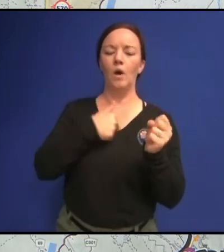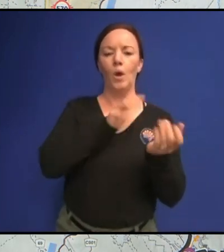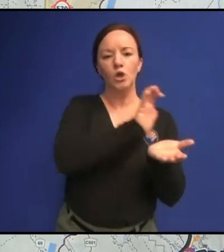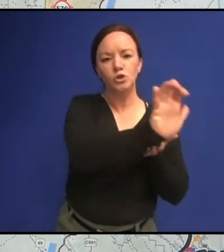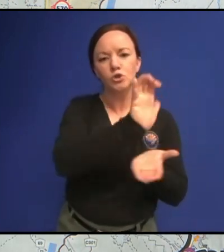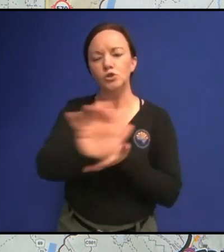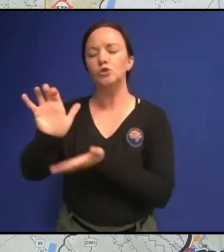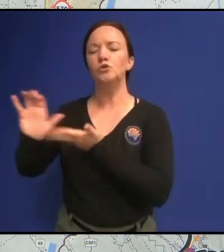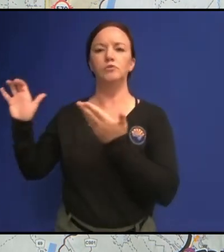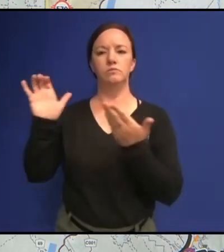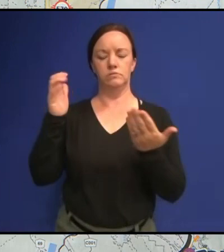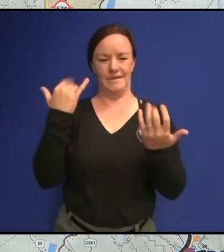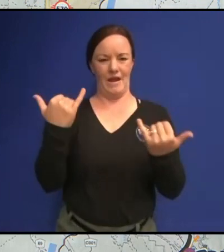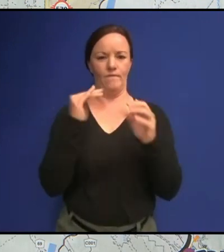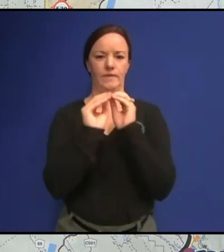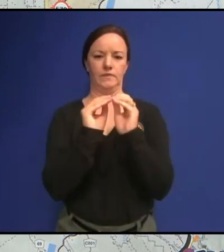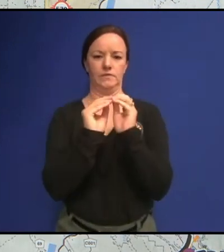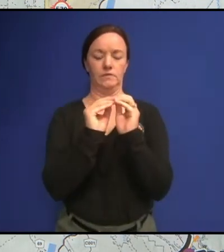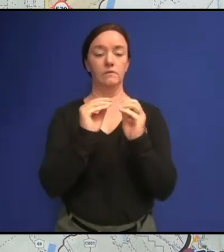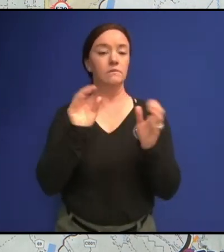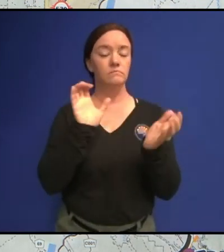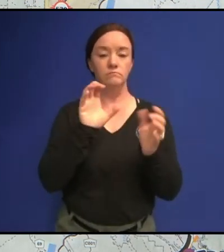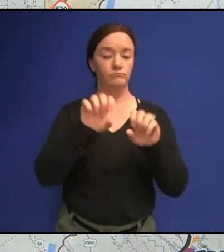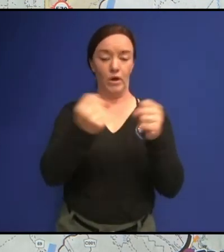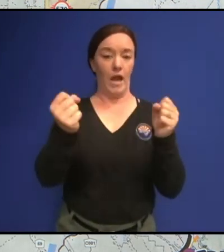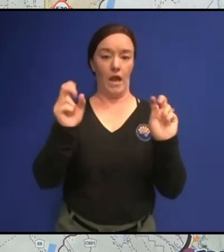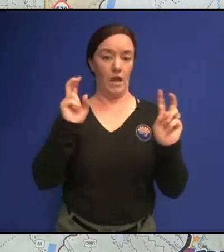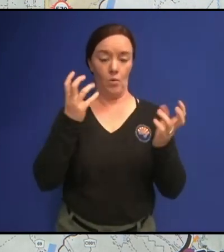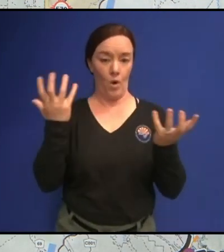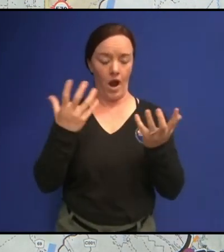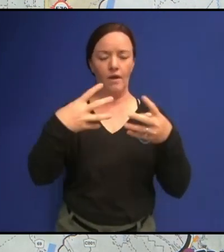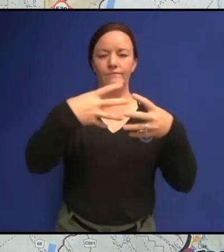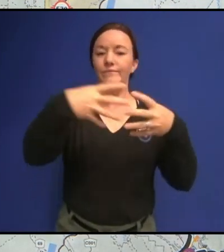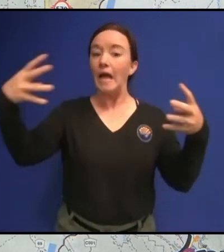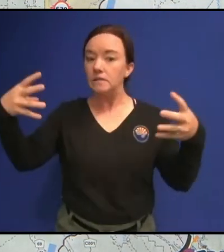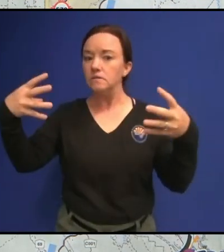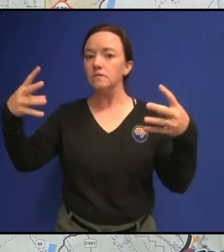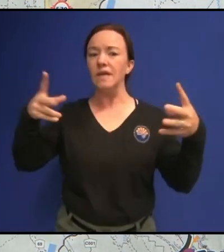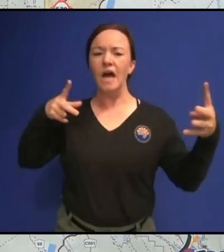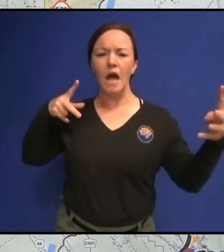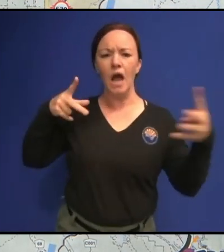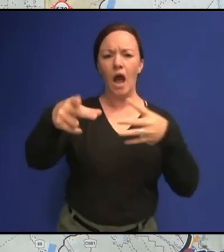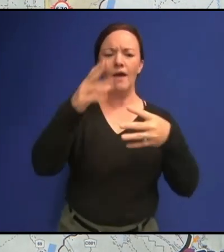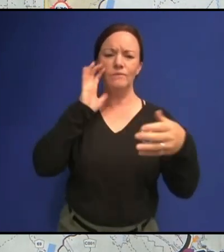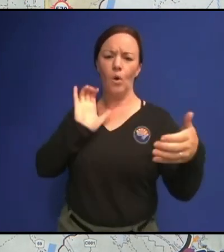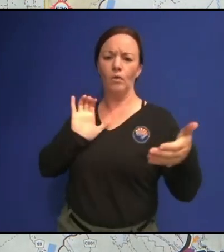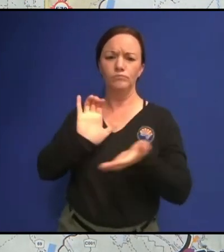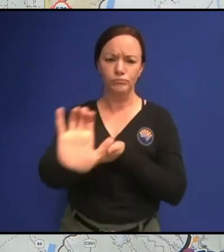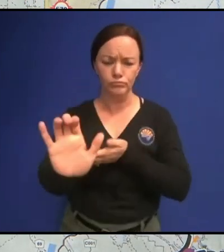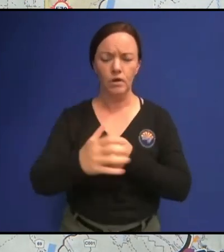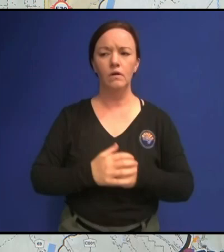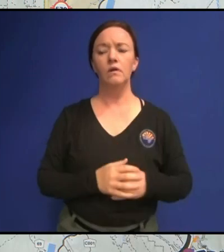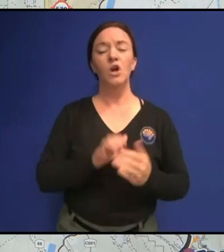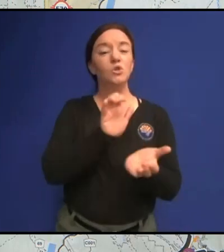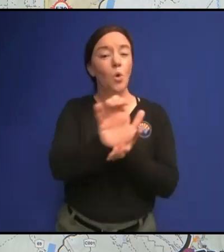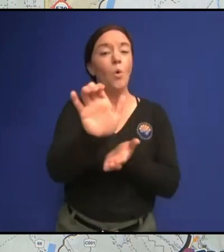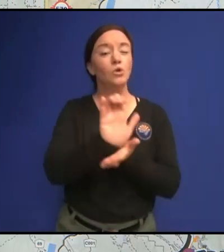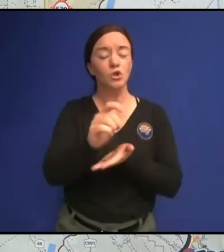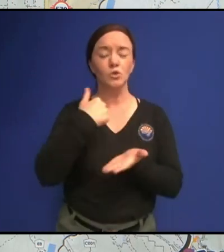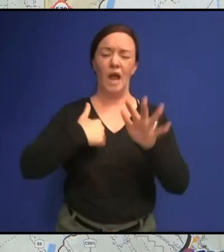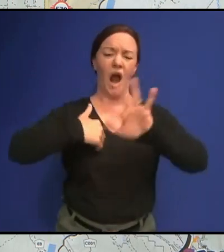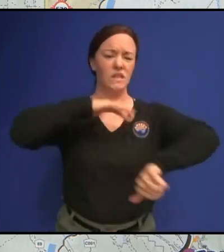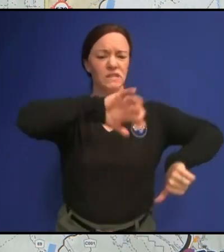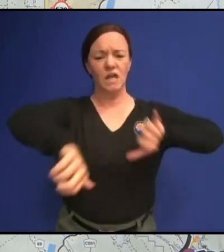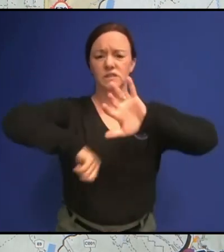fences. Sometimes we tear up things with dozers. We put in lots of dozer line. We put in lots of hand line,